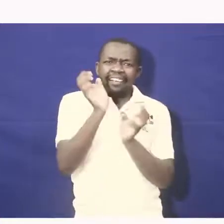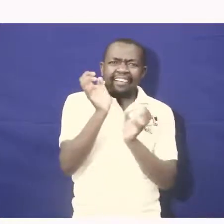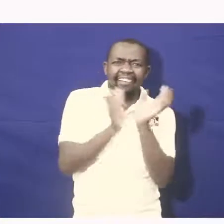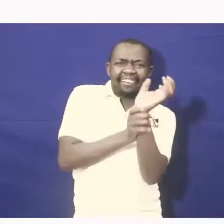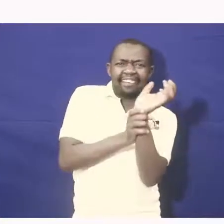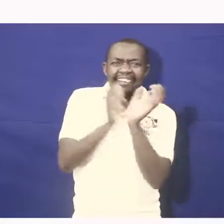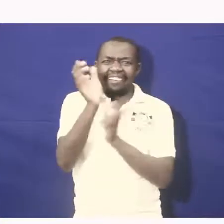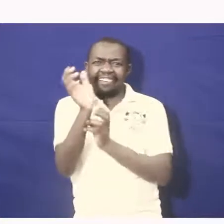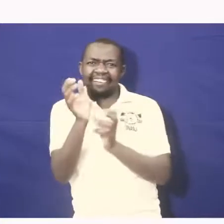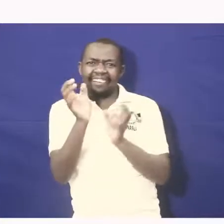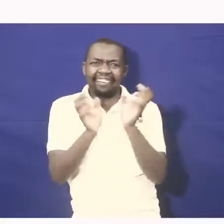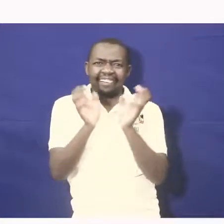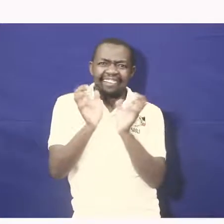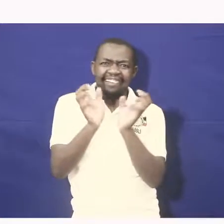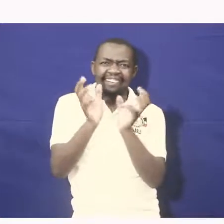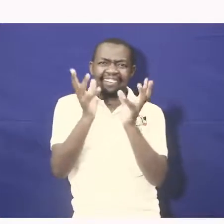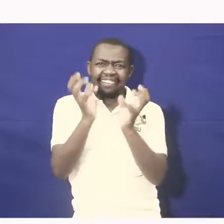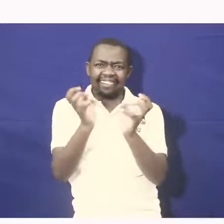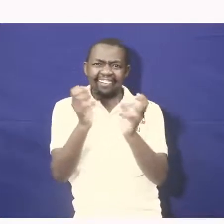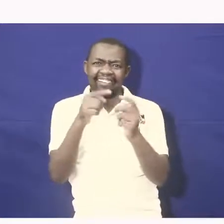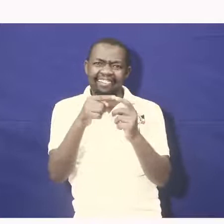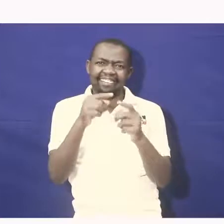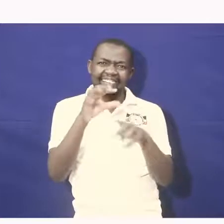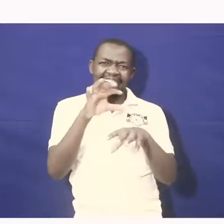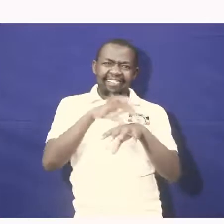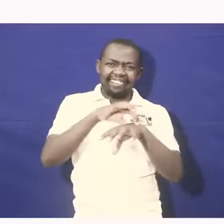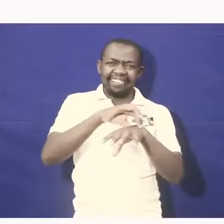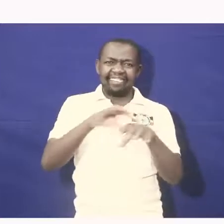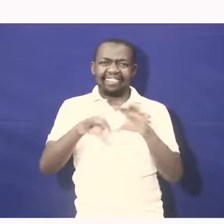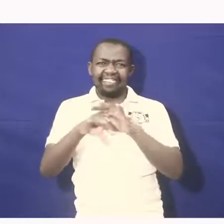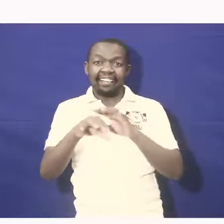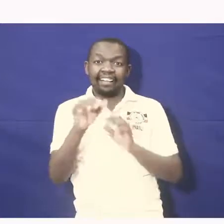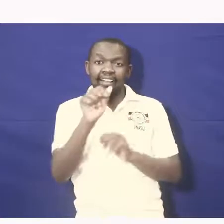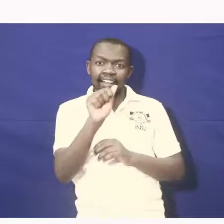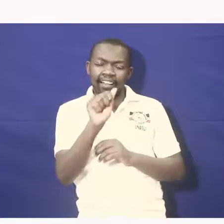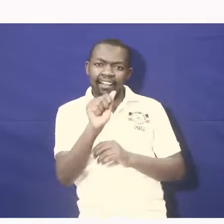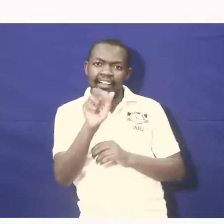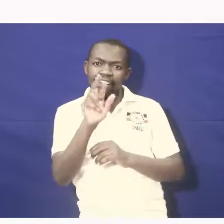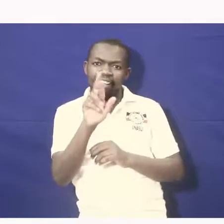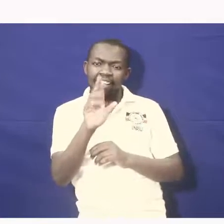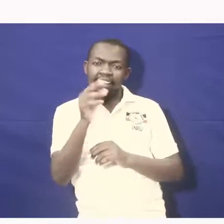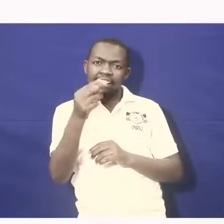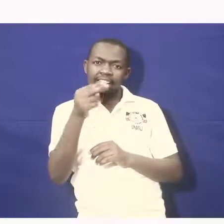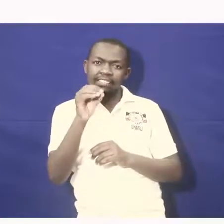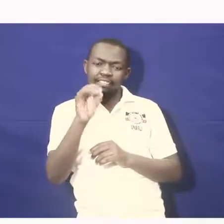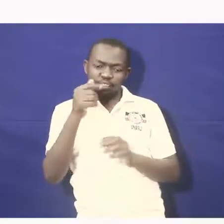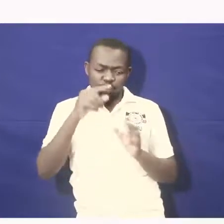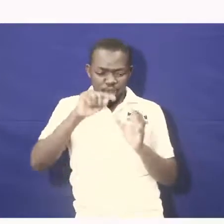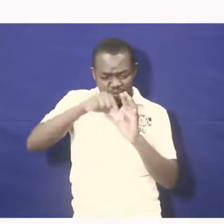outline other scientific methods we can rely on to study our past.